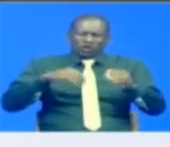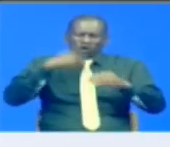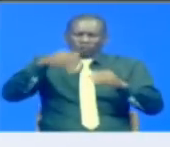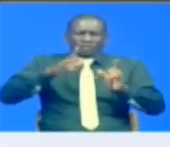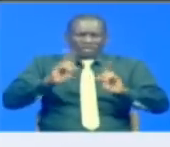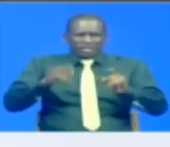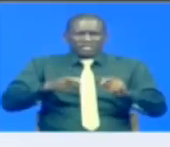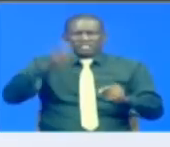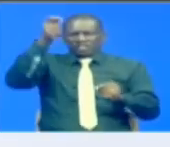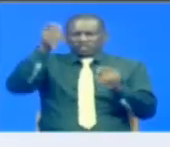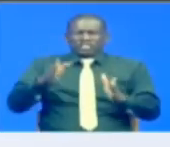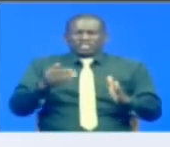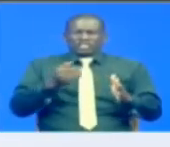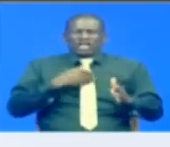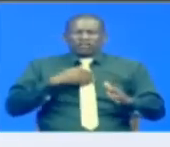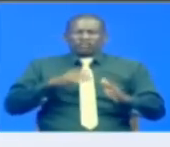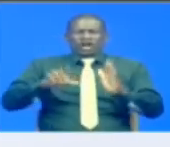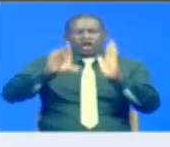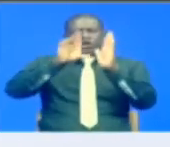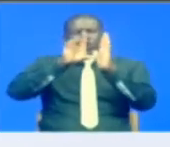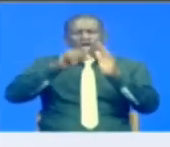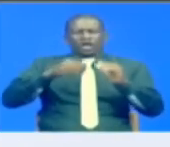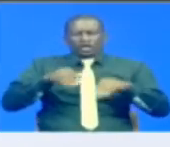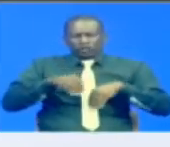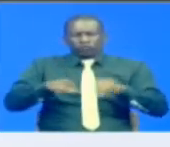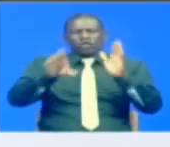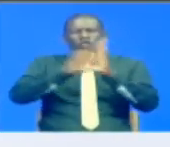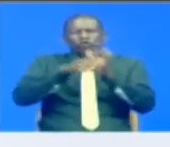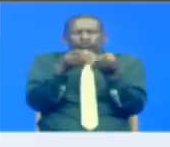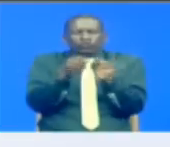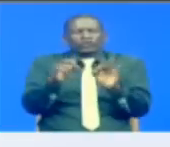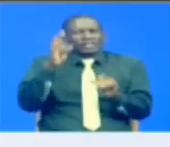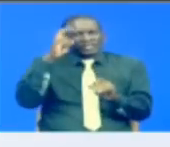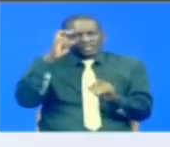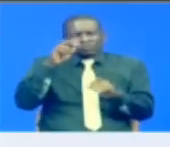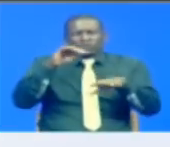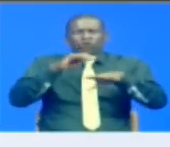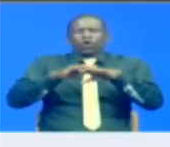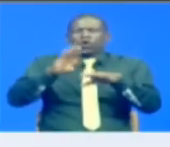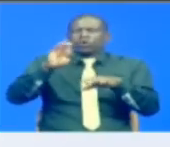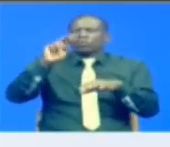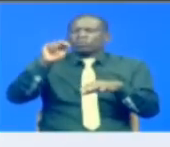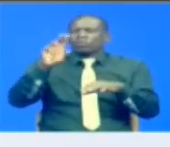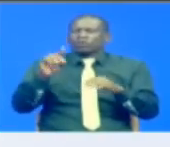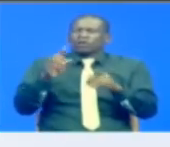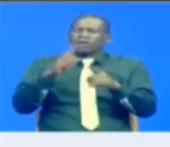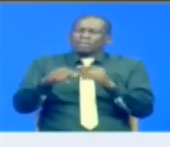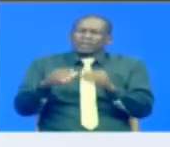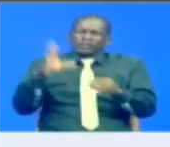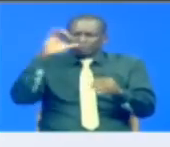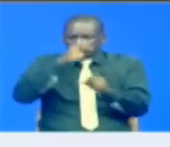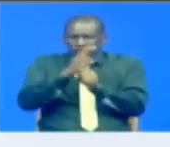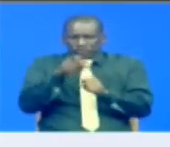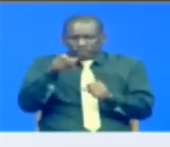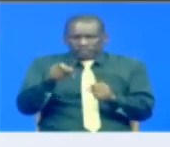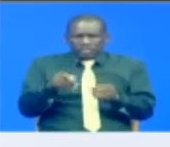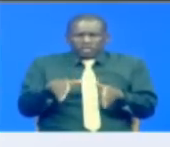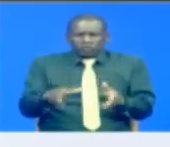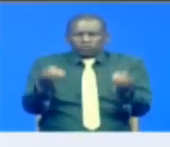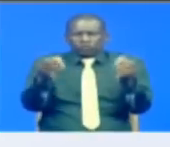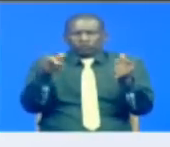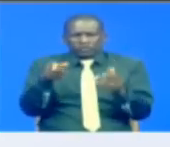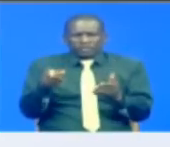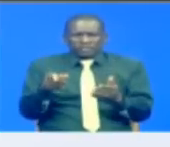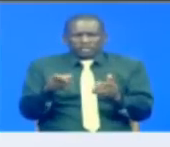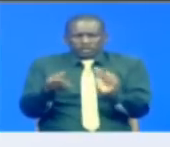bound by the law to free suspects on bond. However, they have been using this carelessly. The solution is thus a review of